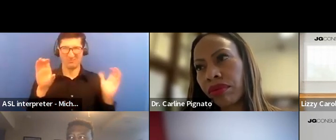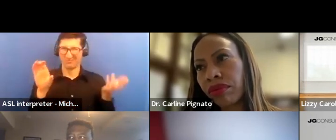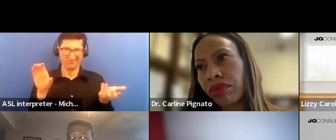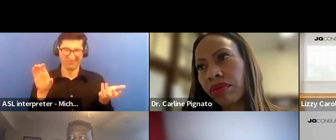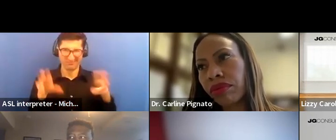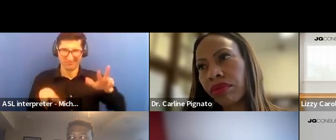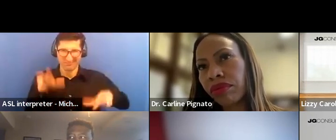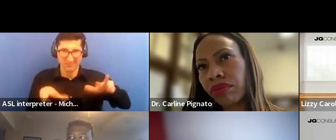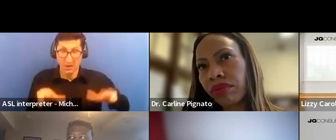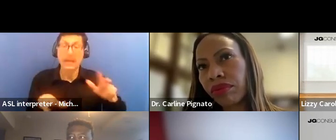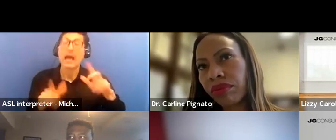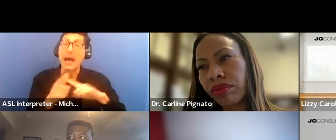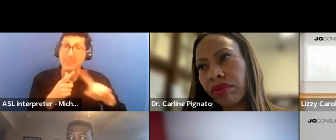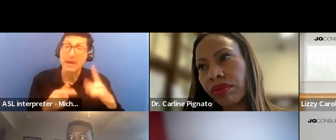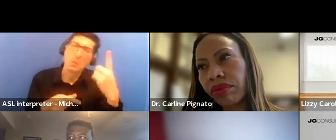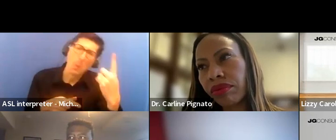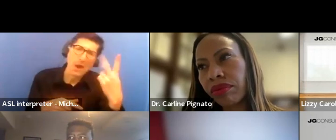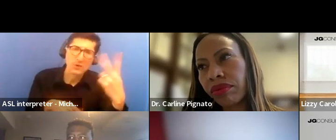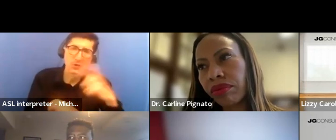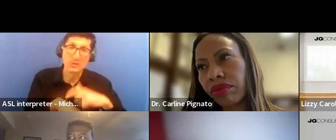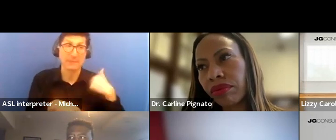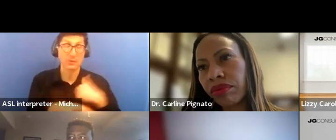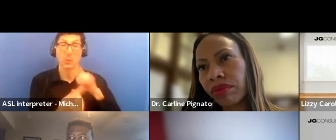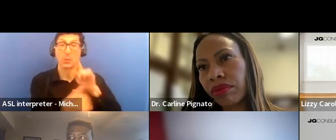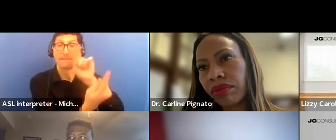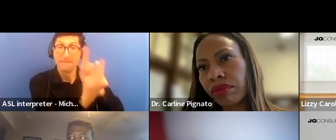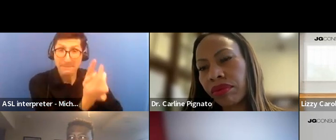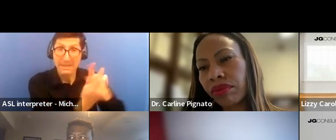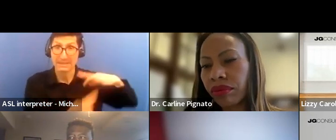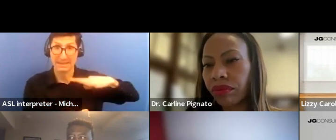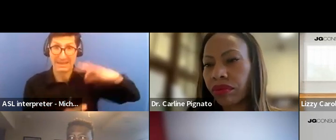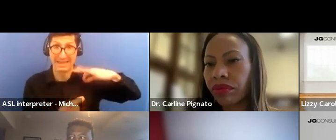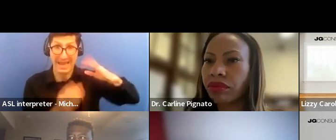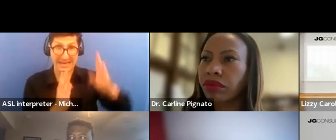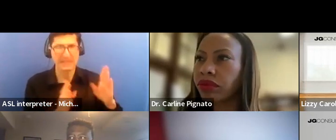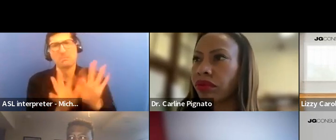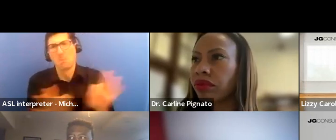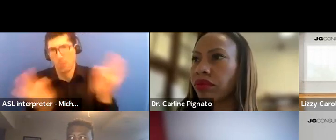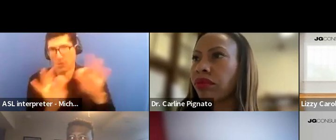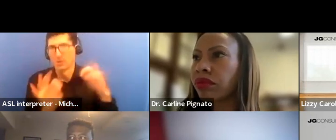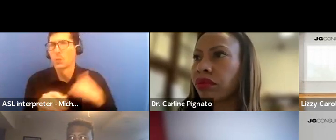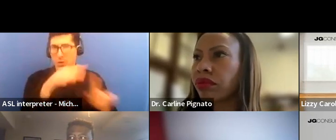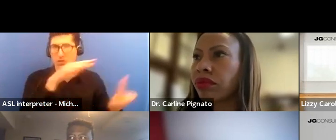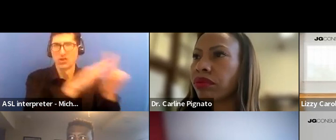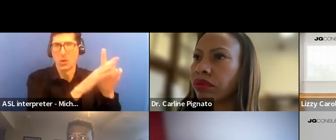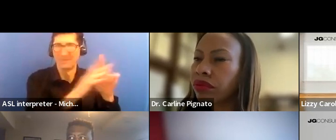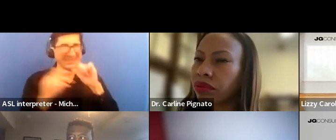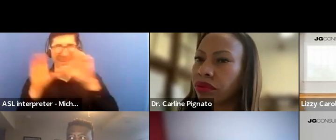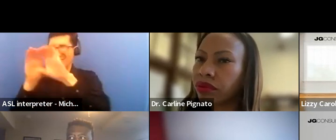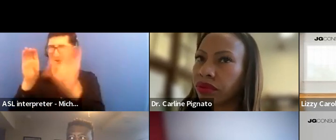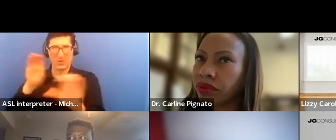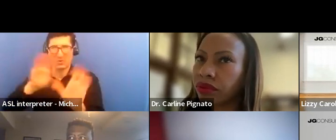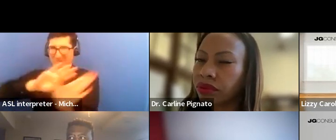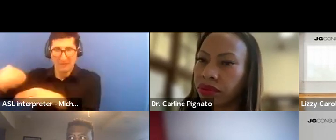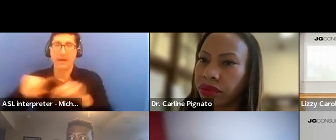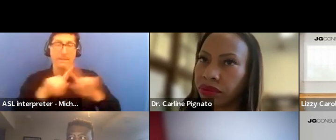when we're meeting candidates in person, I think are also absolutely critical because of that sense of, it's just as